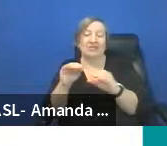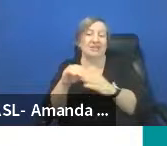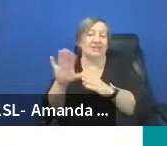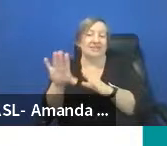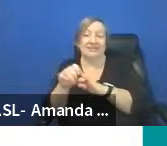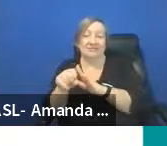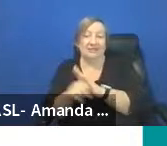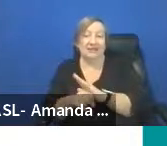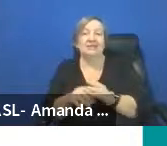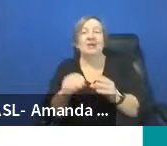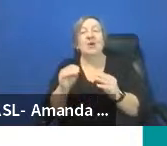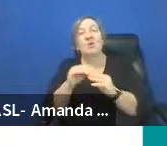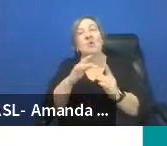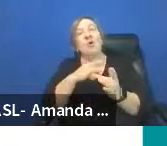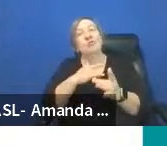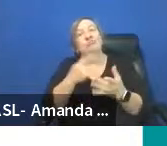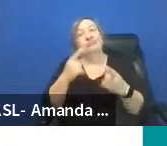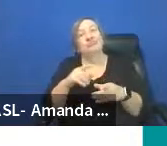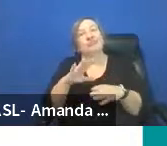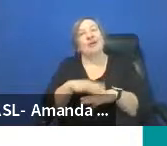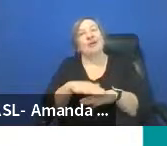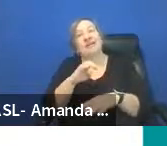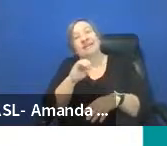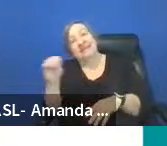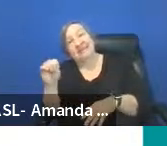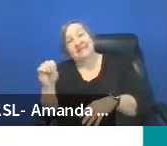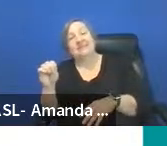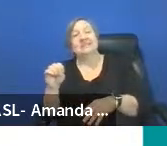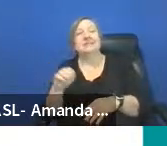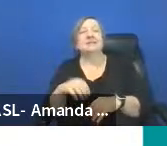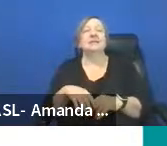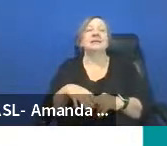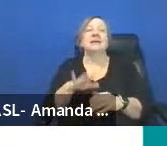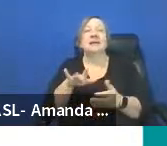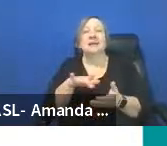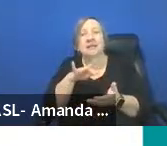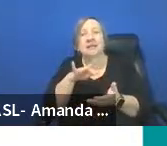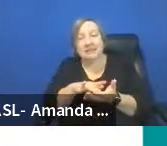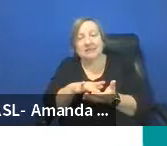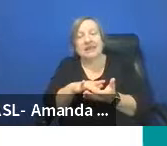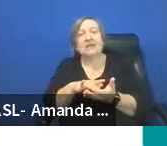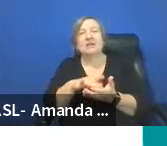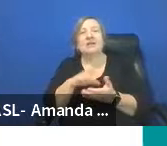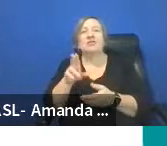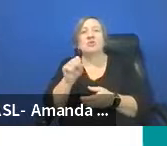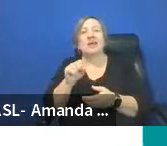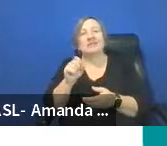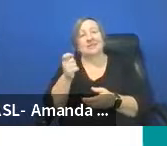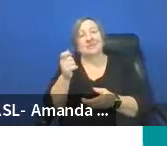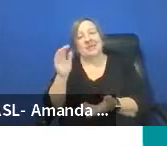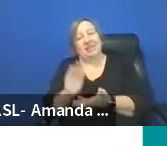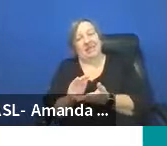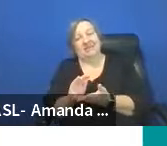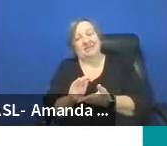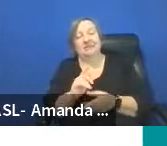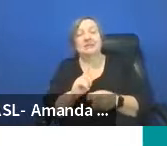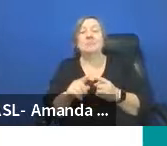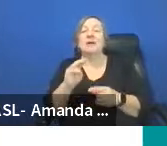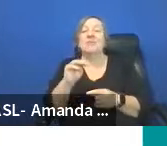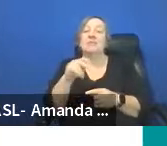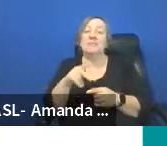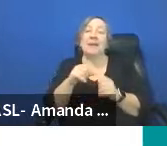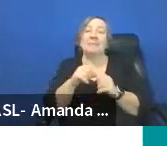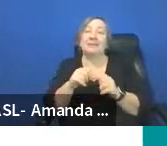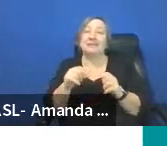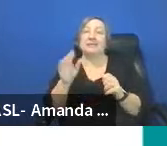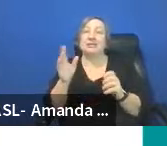more common on the East Coast. In the center of the United States, it's slightly less common. But the map, it continues to fill